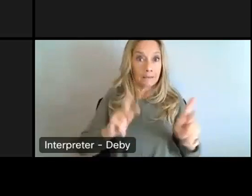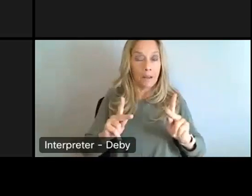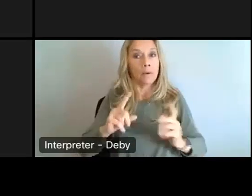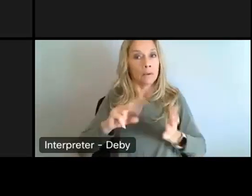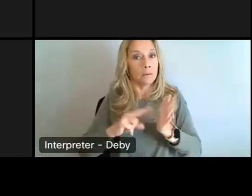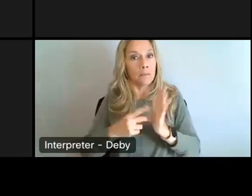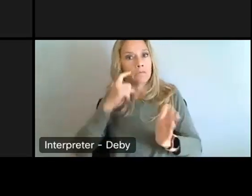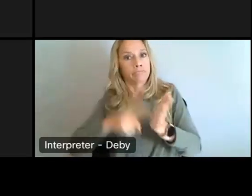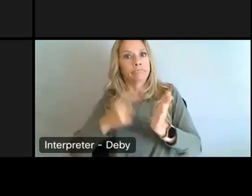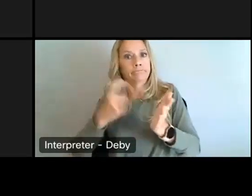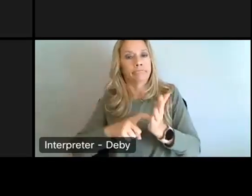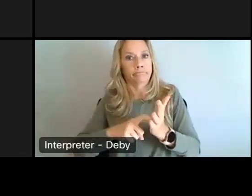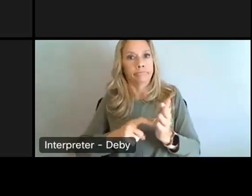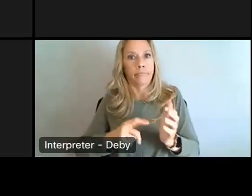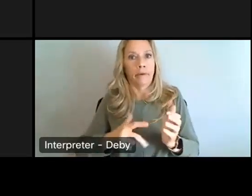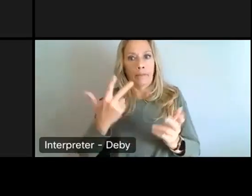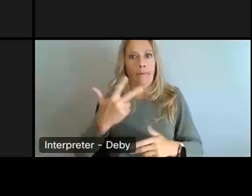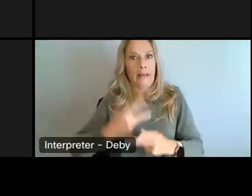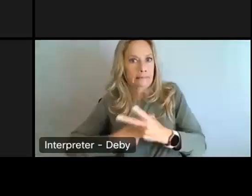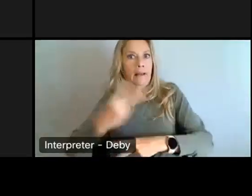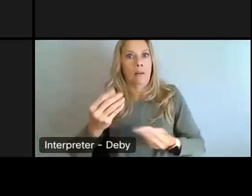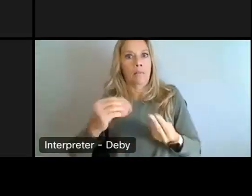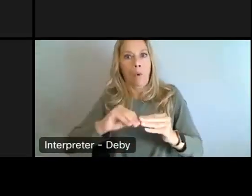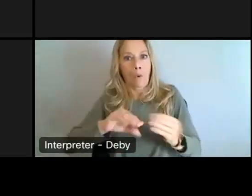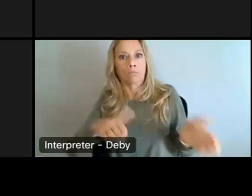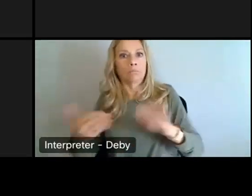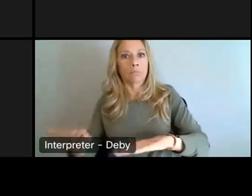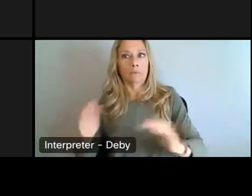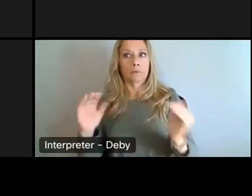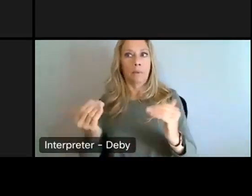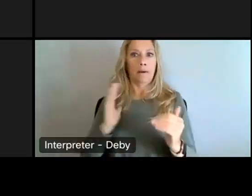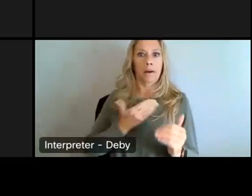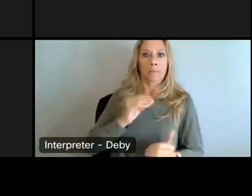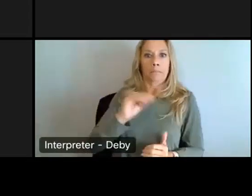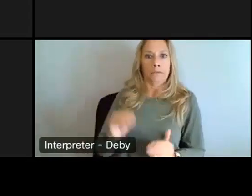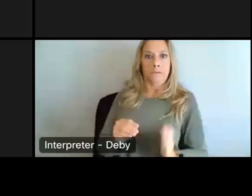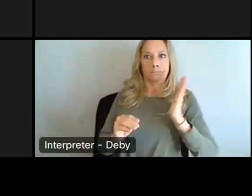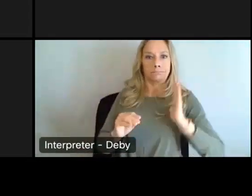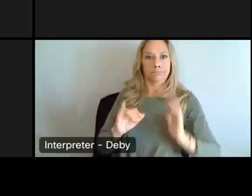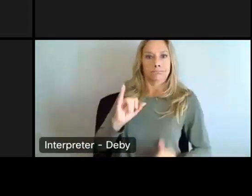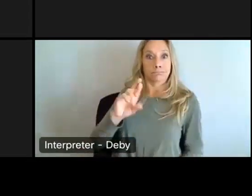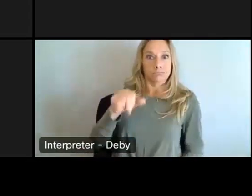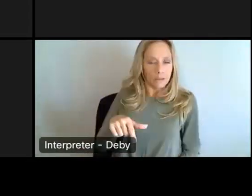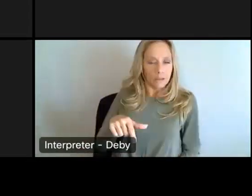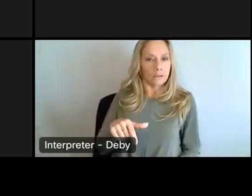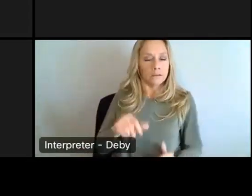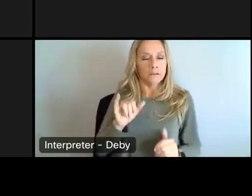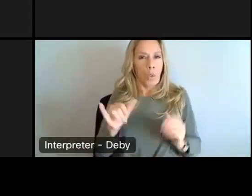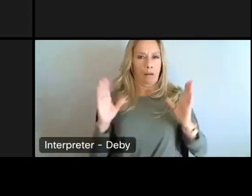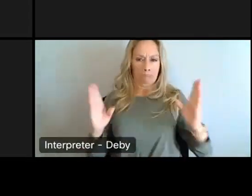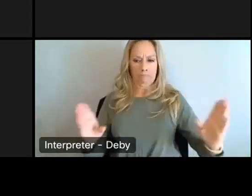killed in action triple now, to the most violent time that we saw in Iraq. And so that was the time frame I was